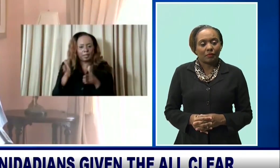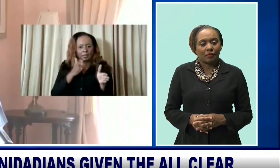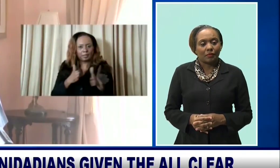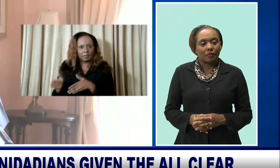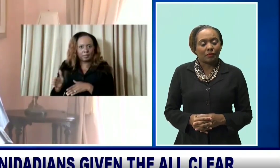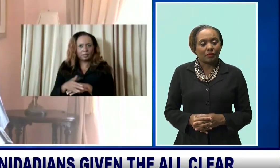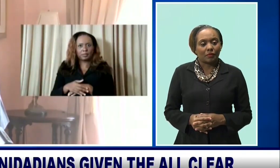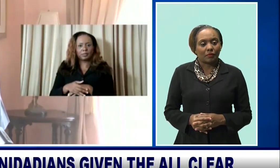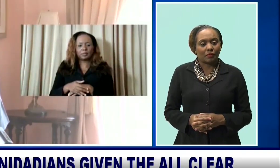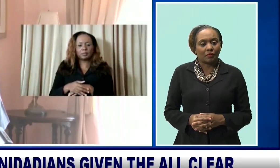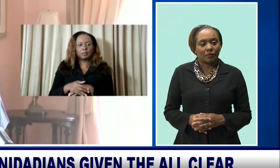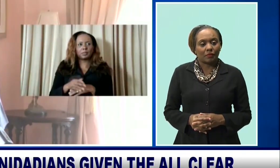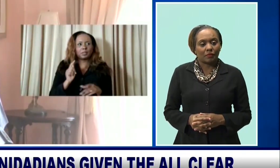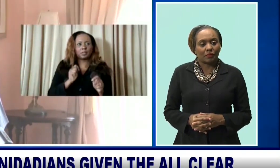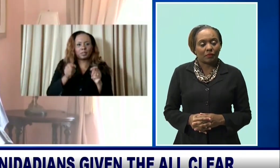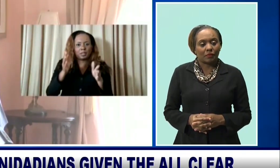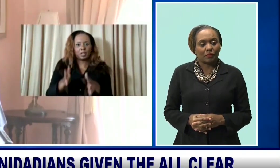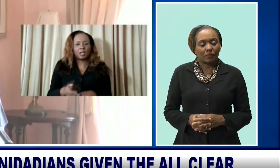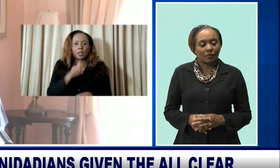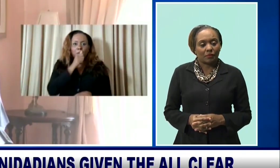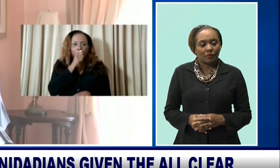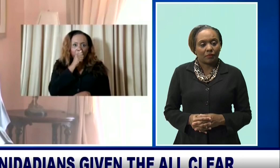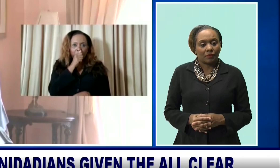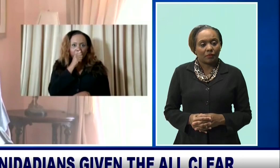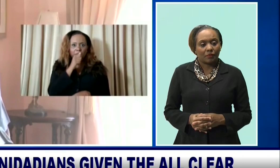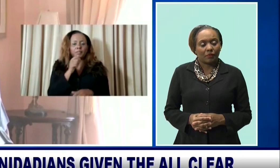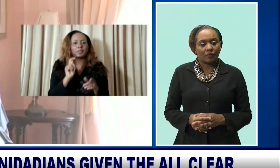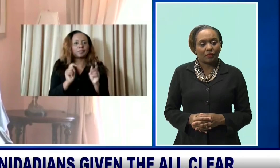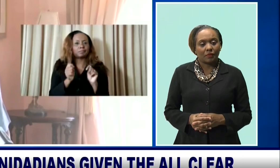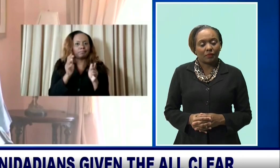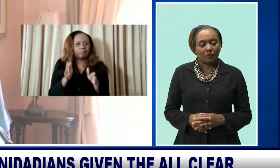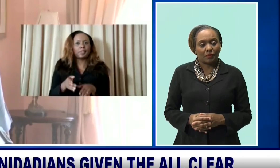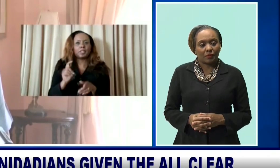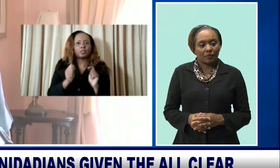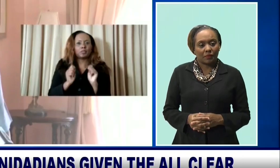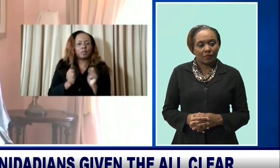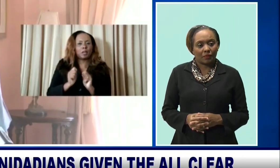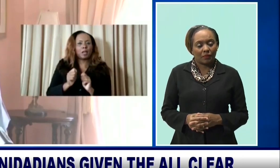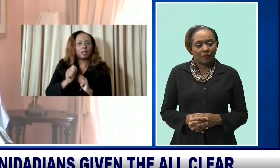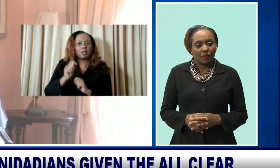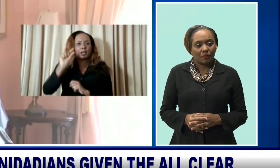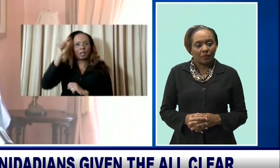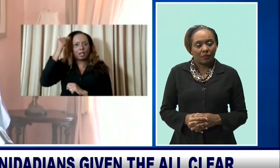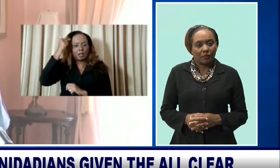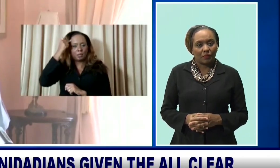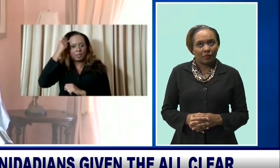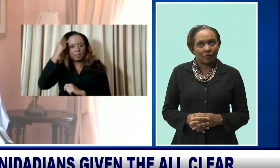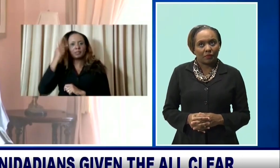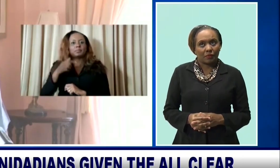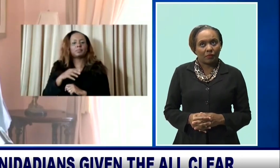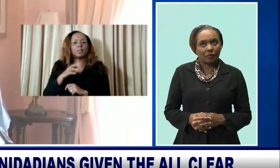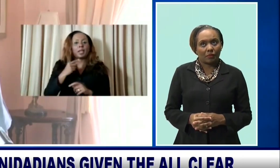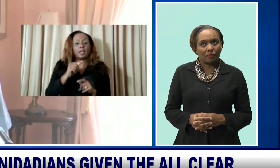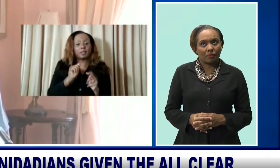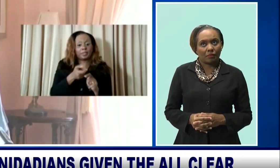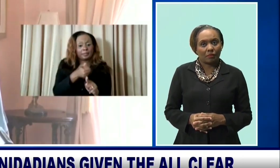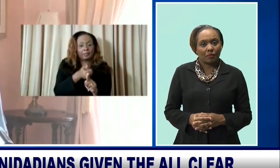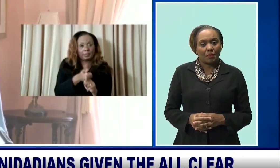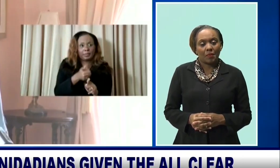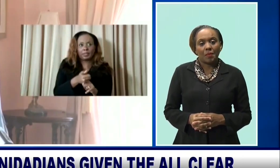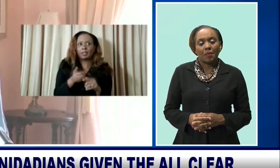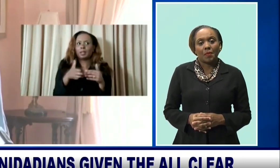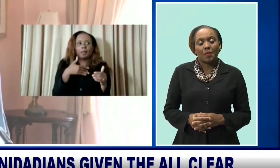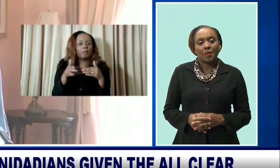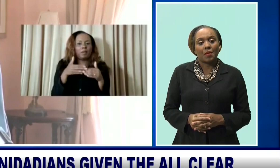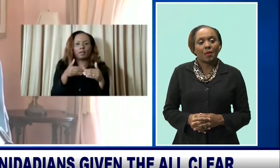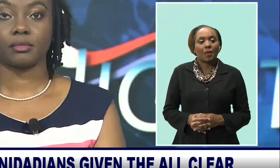are private citizens and citizens of Trinidad and Tobago, and those arrangements would be made between themselves and the government and whatever carrier is available